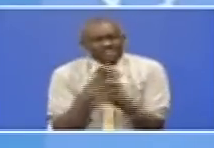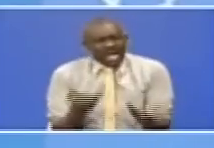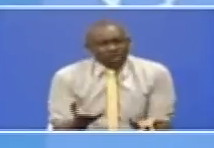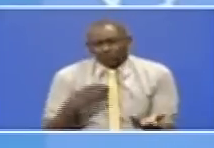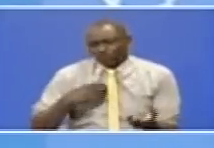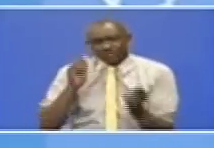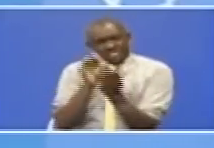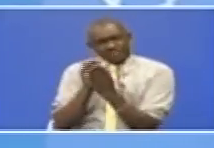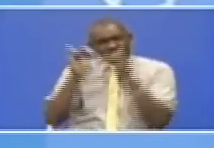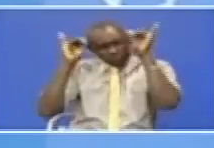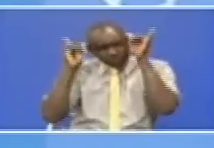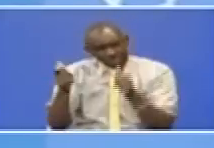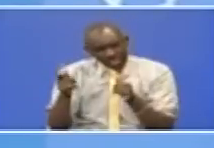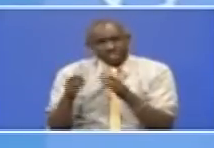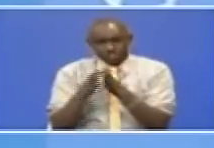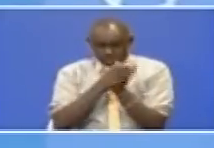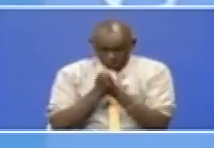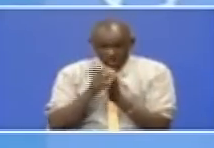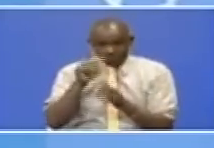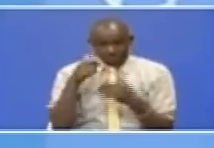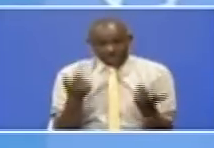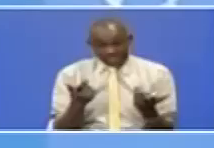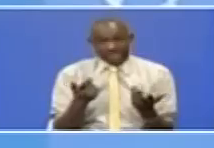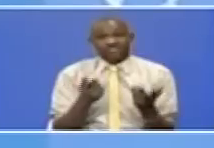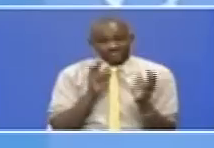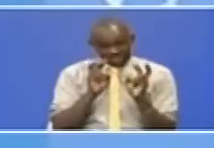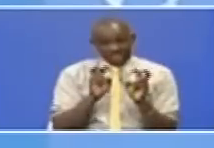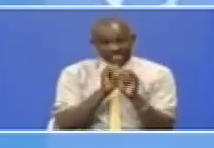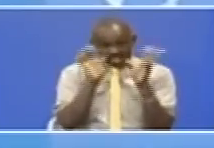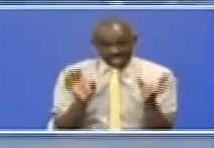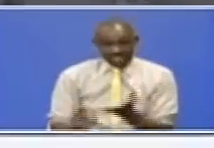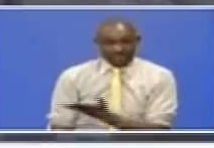and pastoralism? Our special correspondent Alex Chamwada has more.